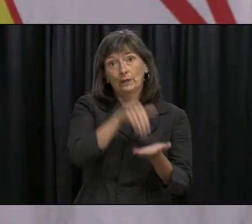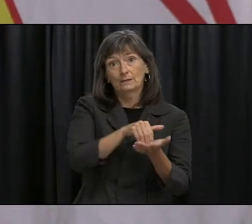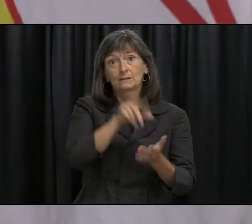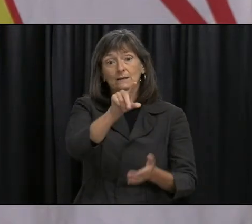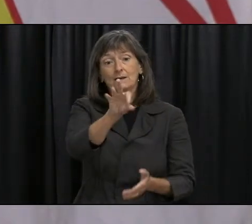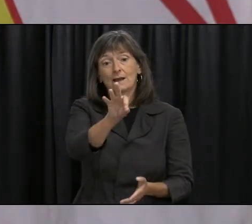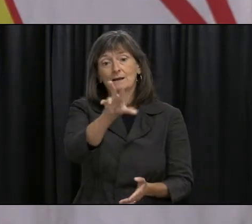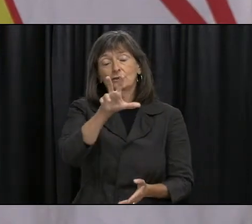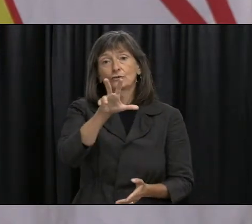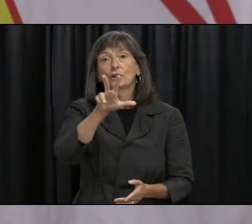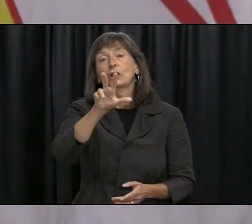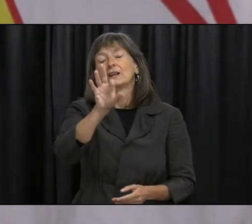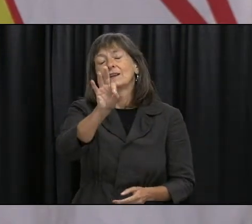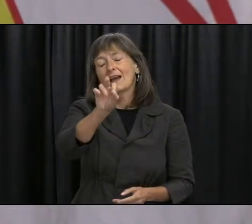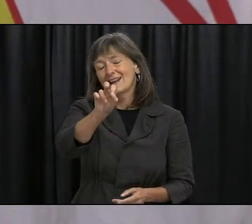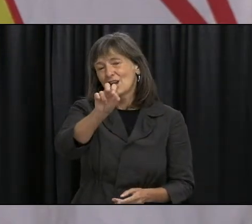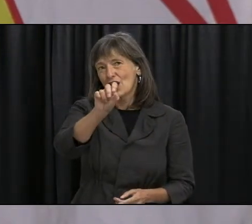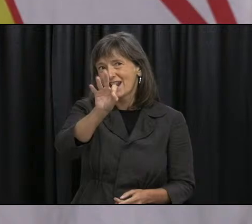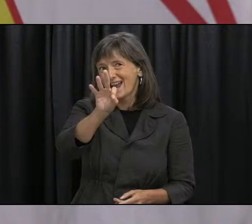32,932 people.